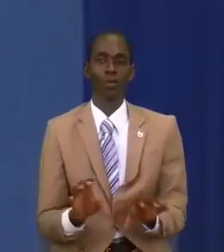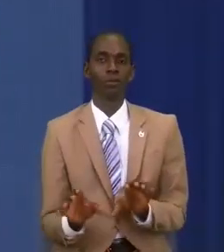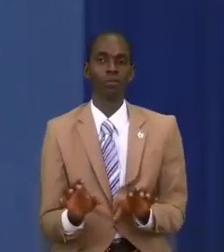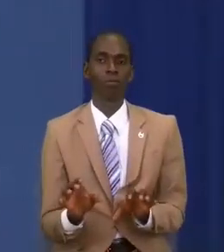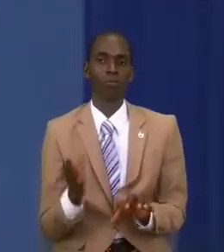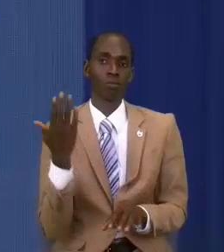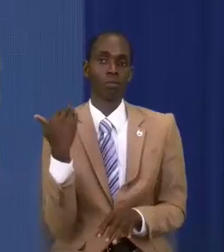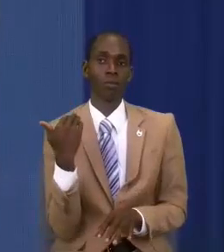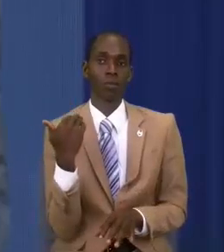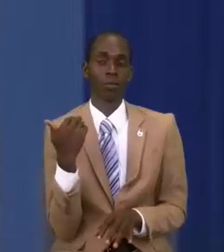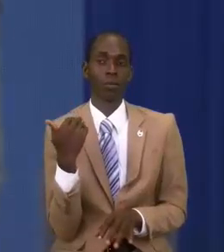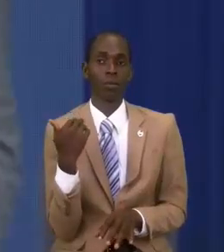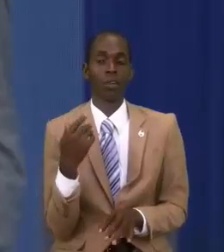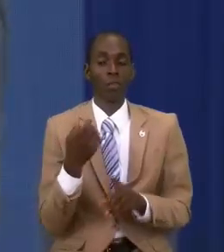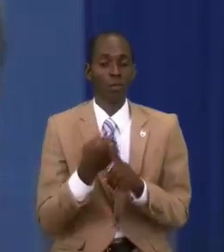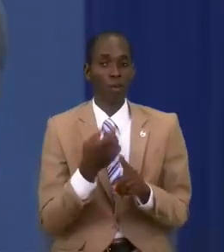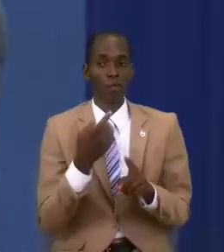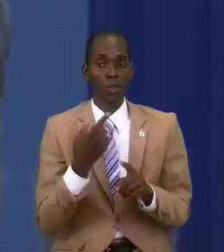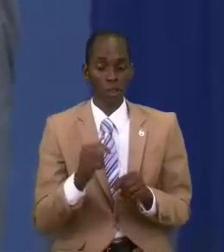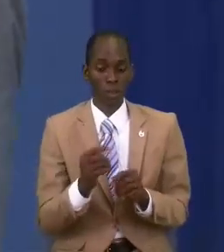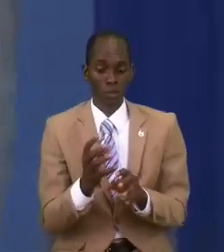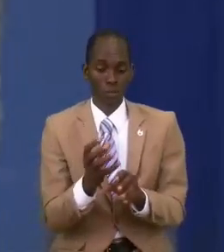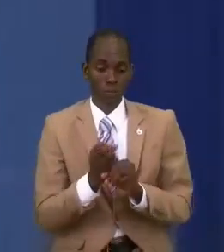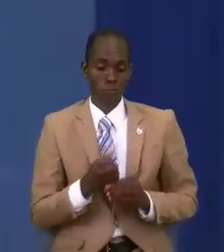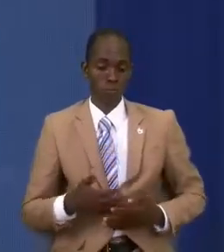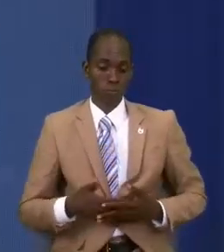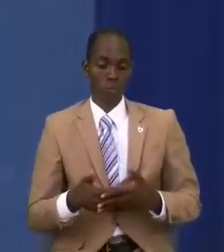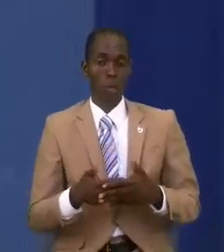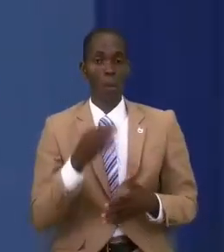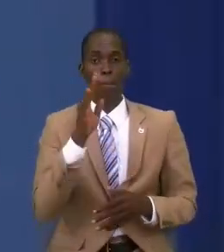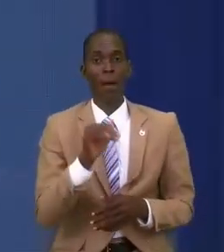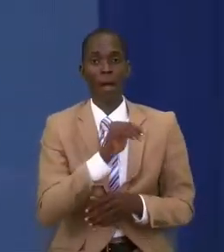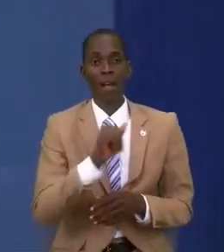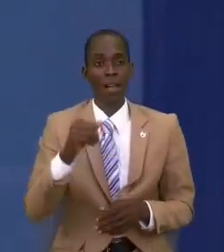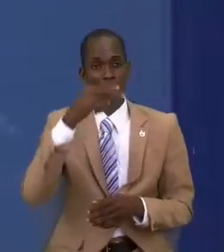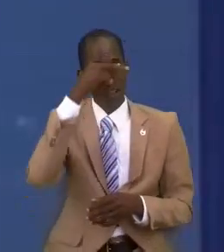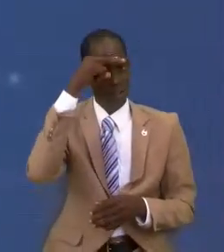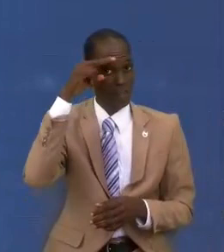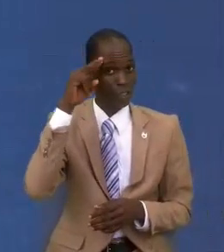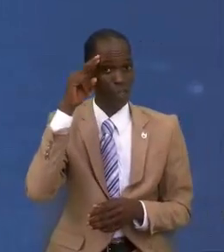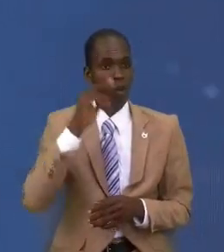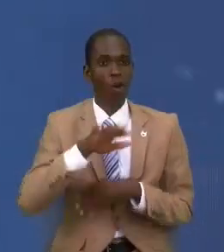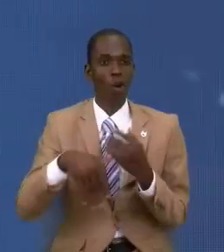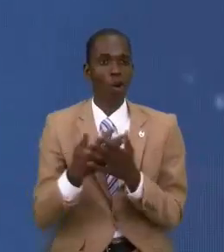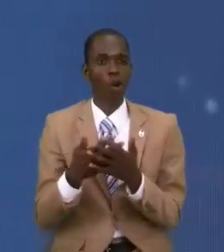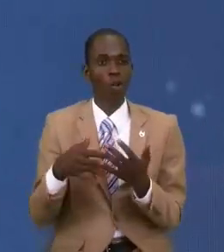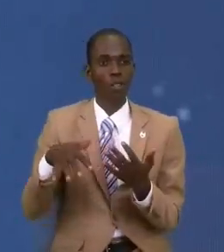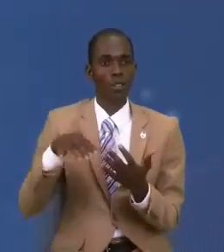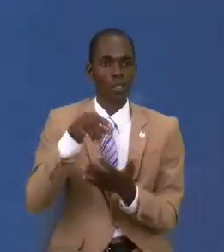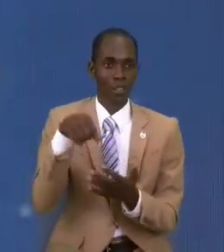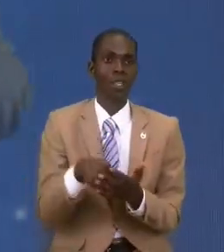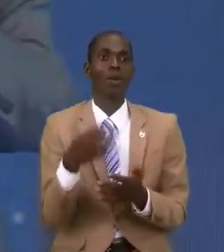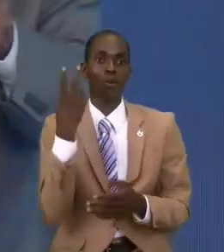virgin, all this was done, the birth of the very Son of God, all this was